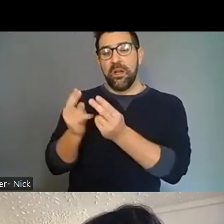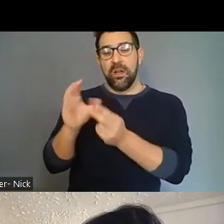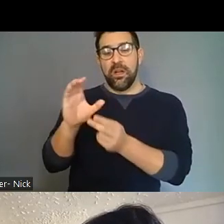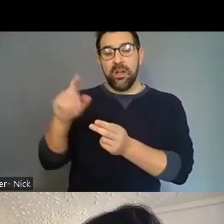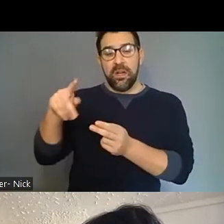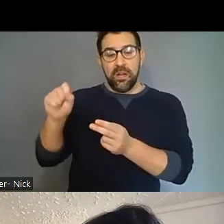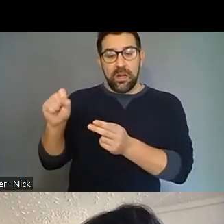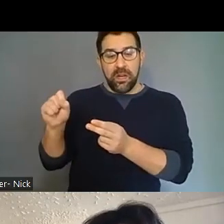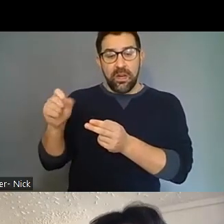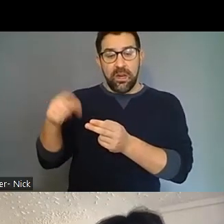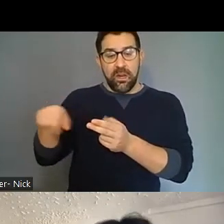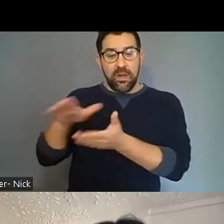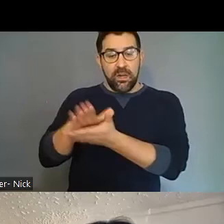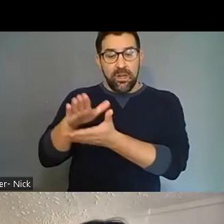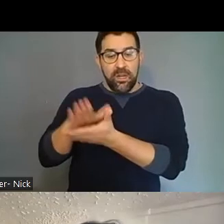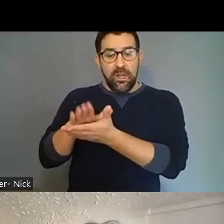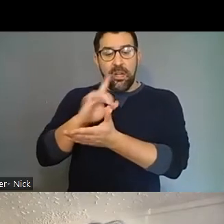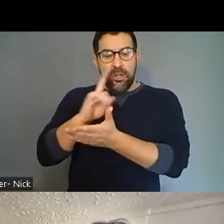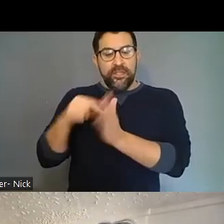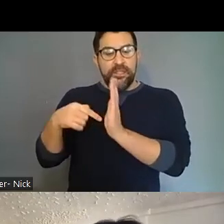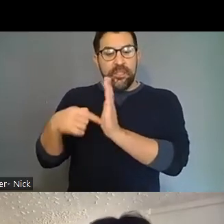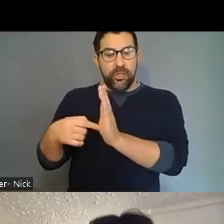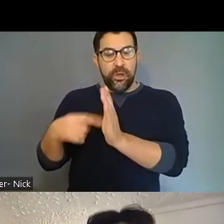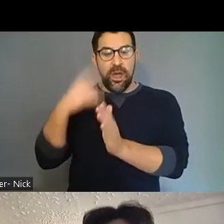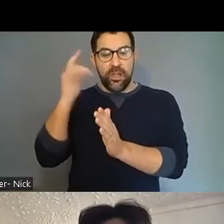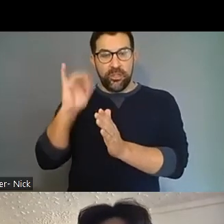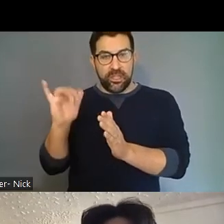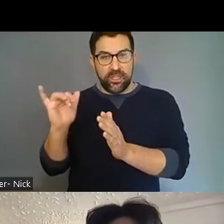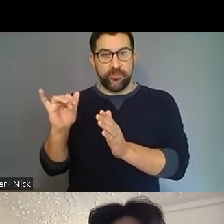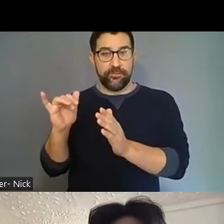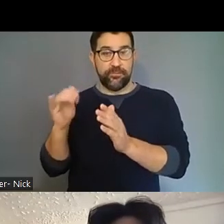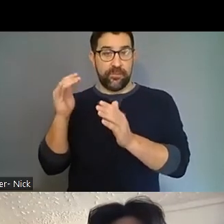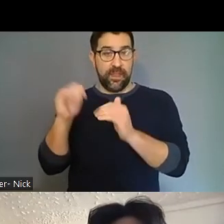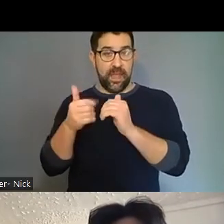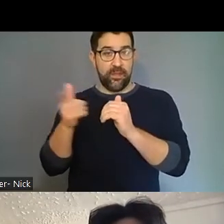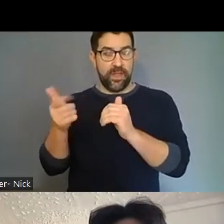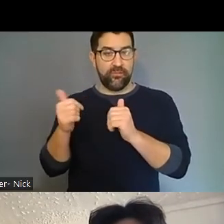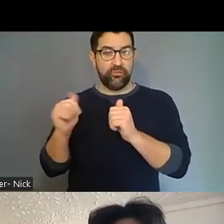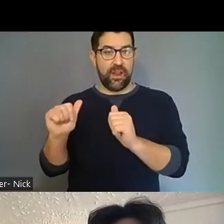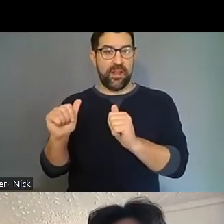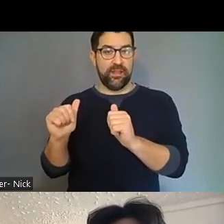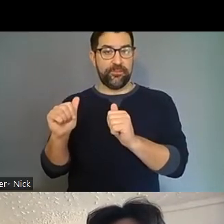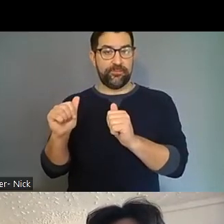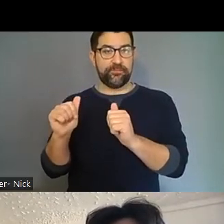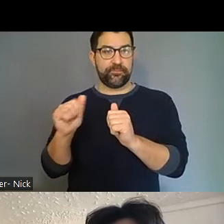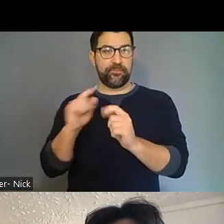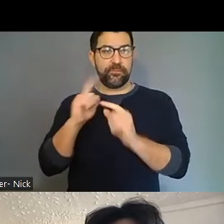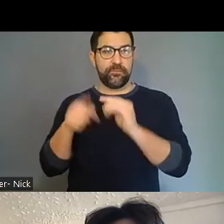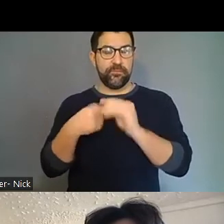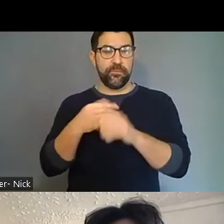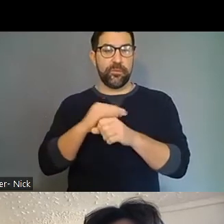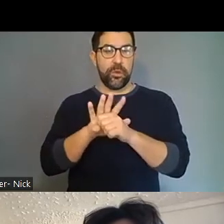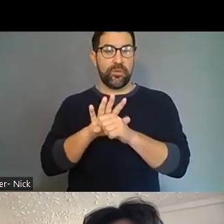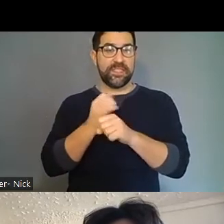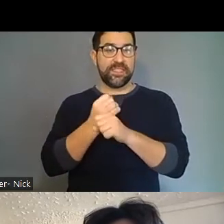definitely kind of illustrated what that looks like, is because they tried to talk about COVID